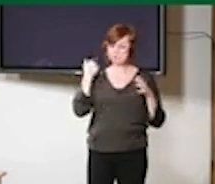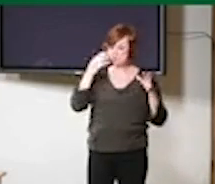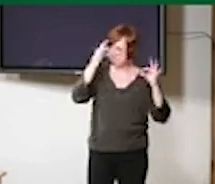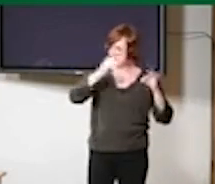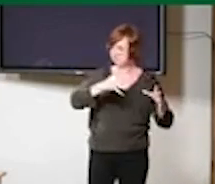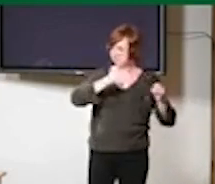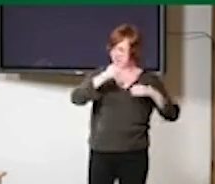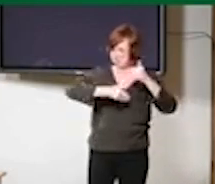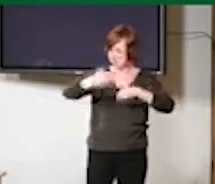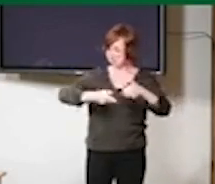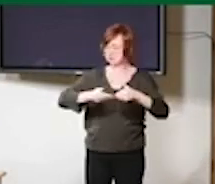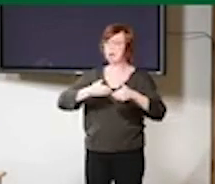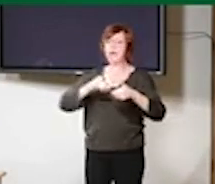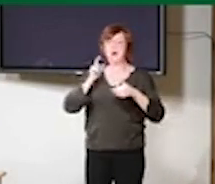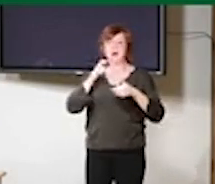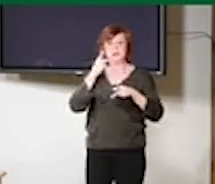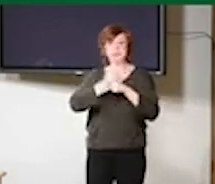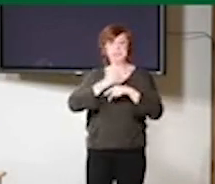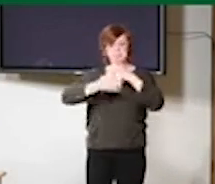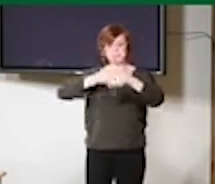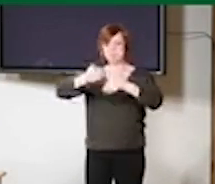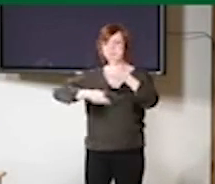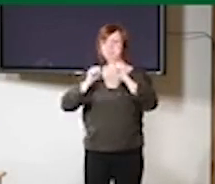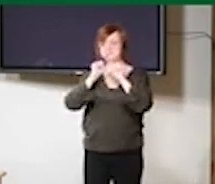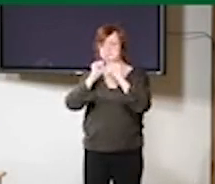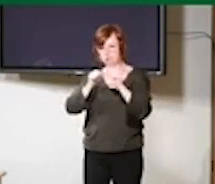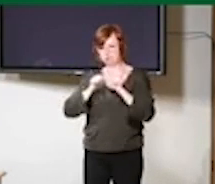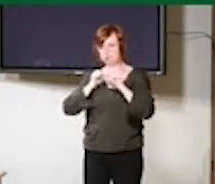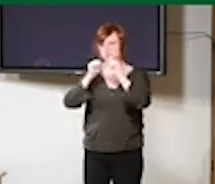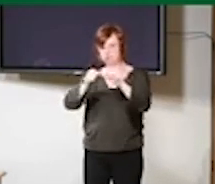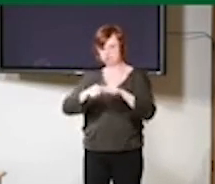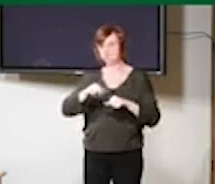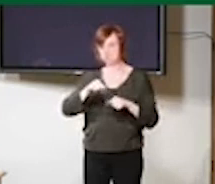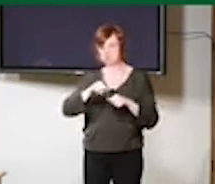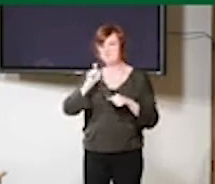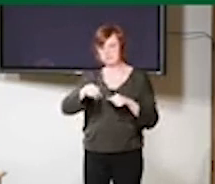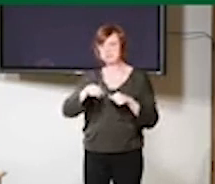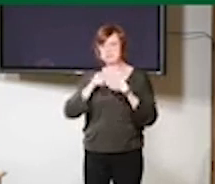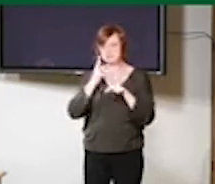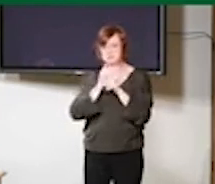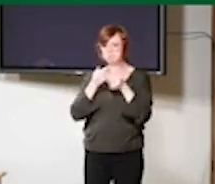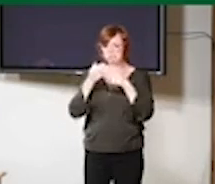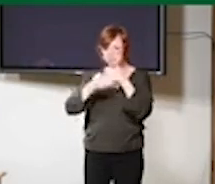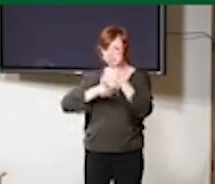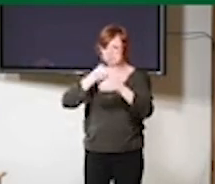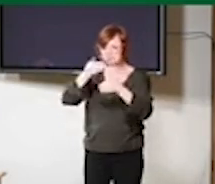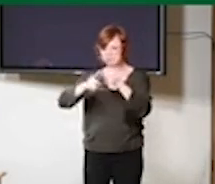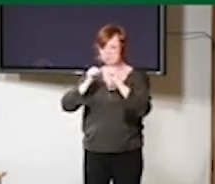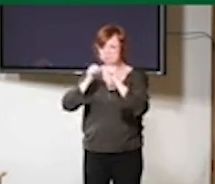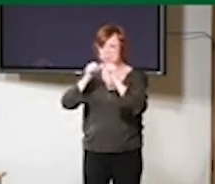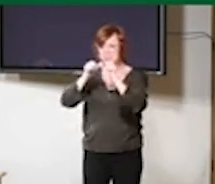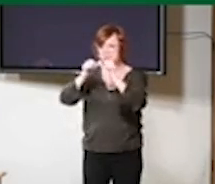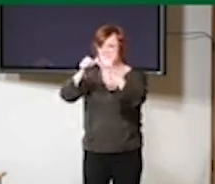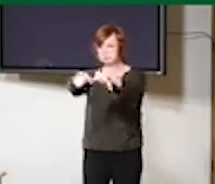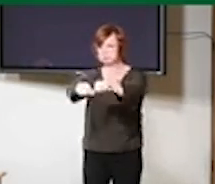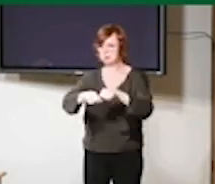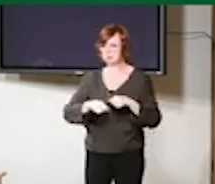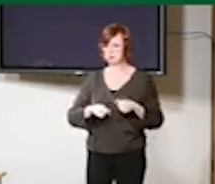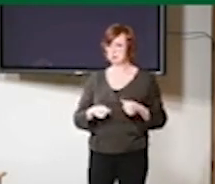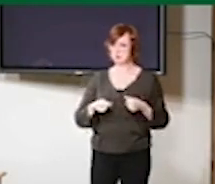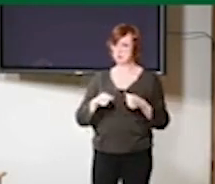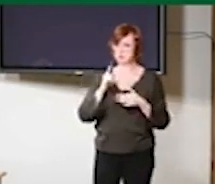while and keep reevaluating based on cases that now present to try to better understand what are the